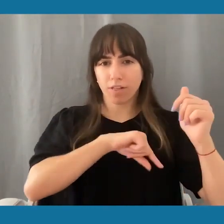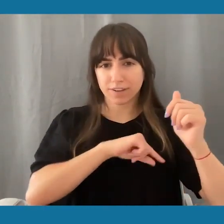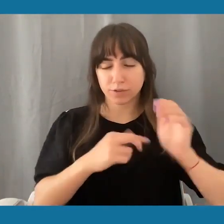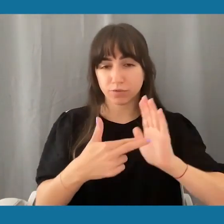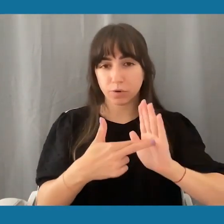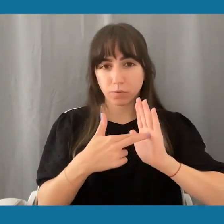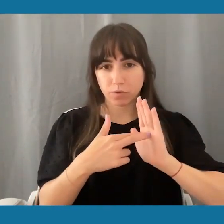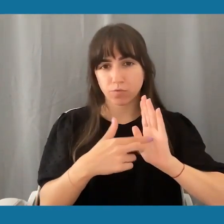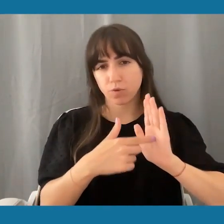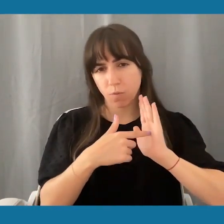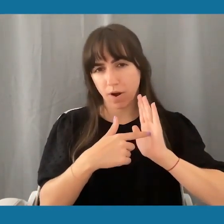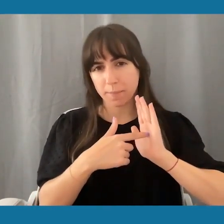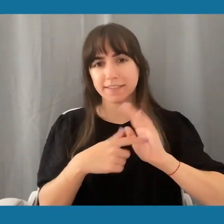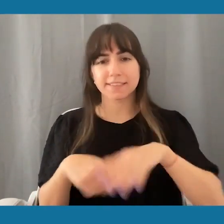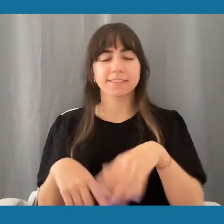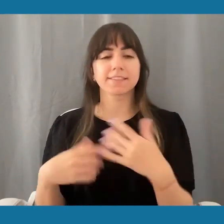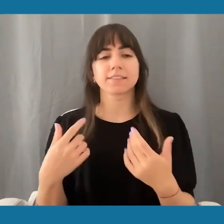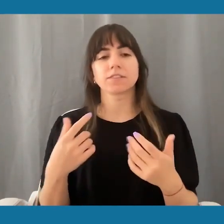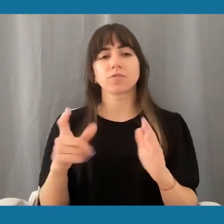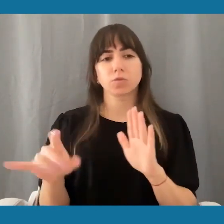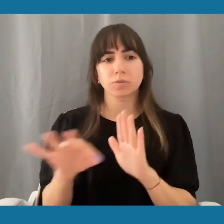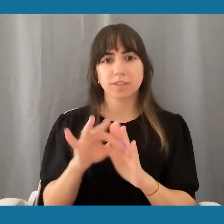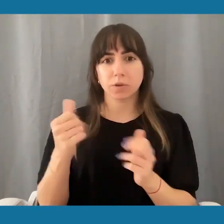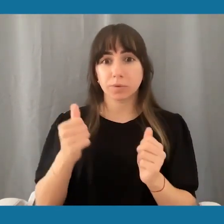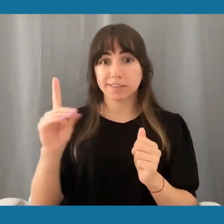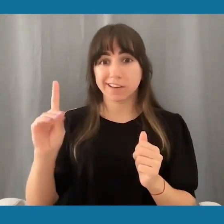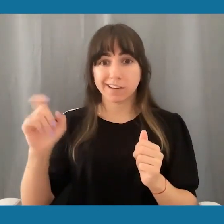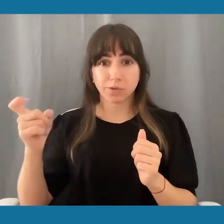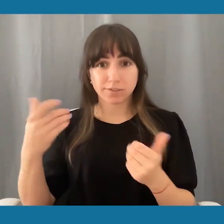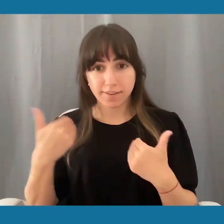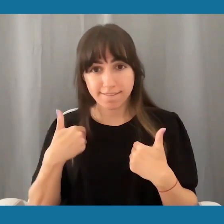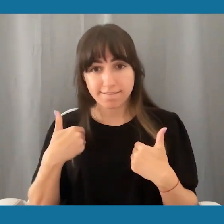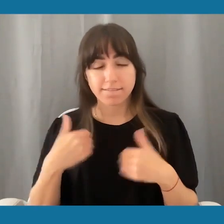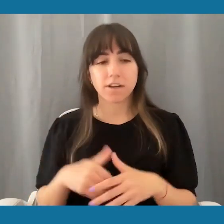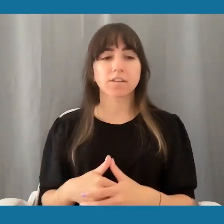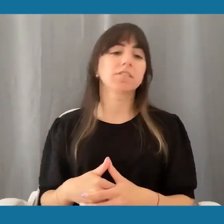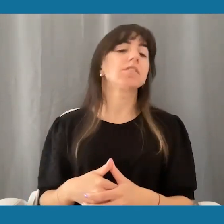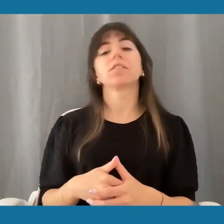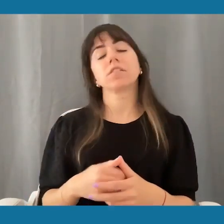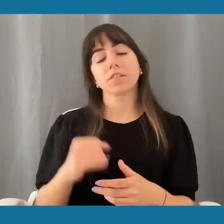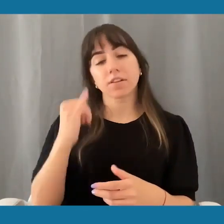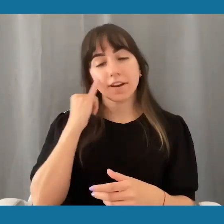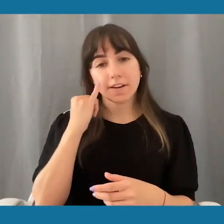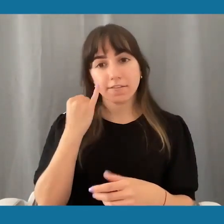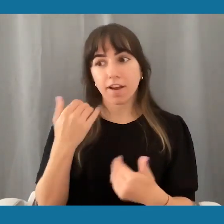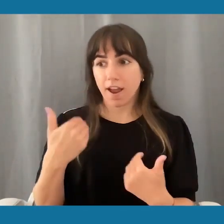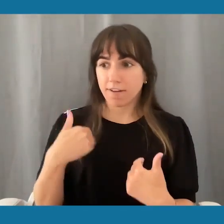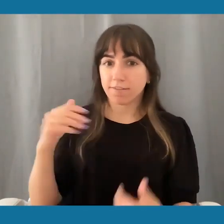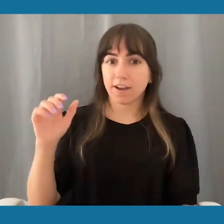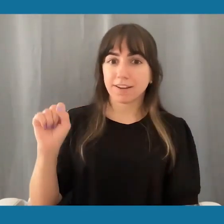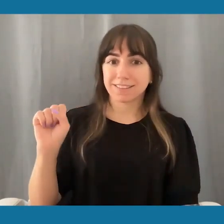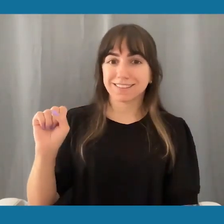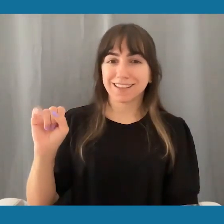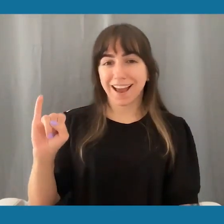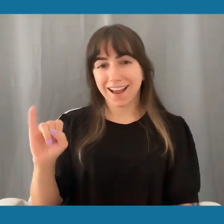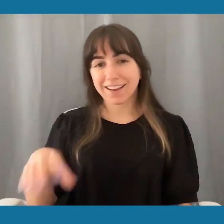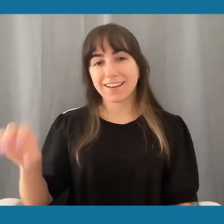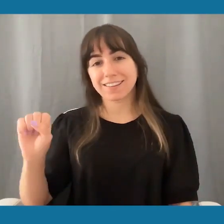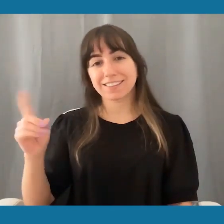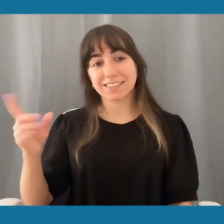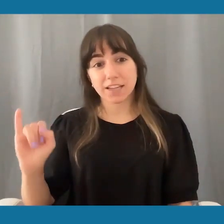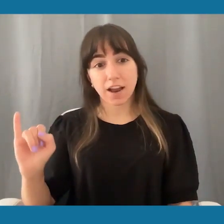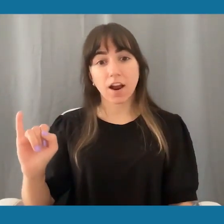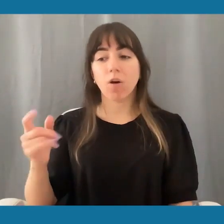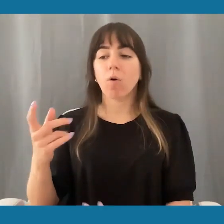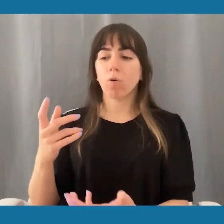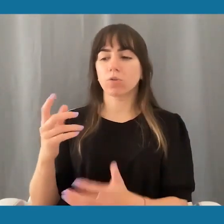SSI, SSDI, or self-certified that they meet the requirements. After we verify your identity by asking you a handful of